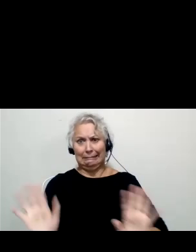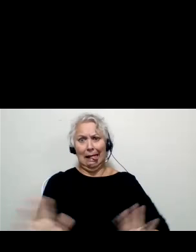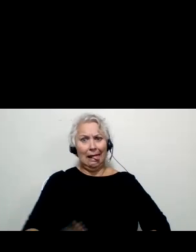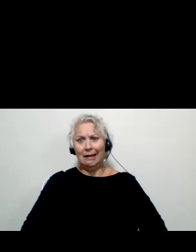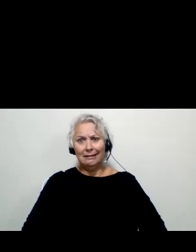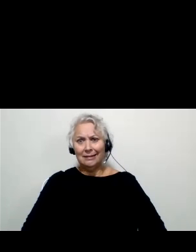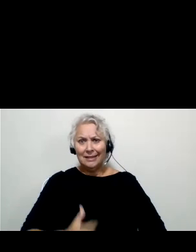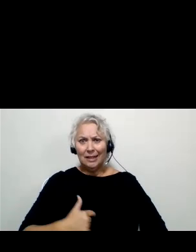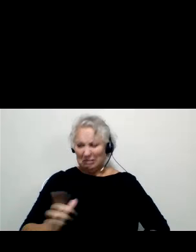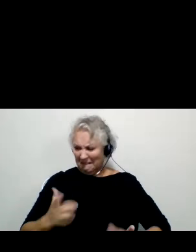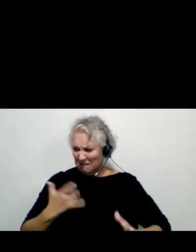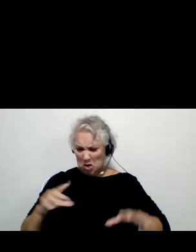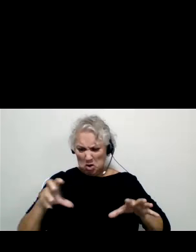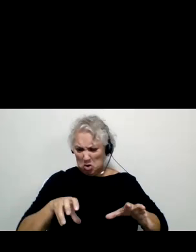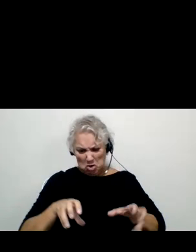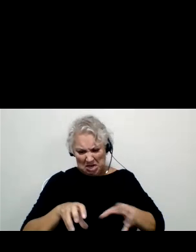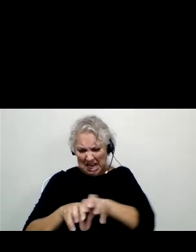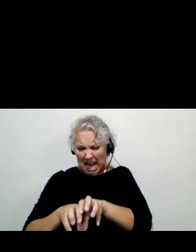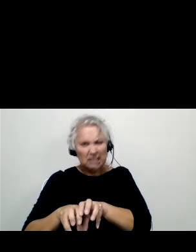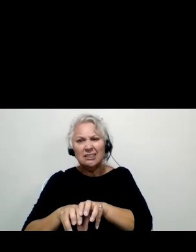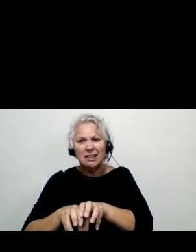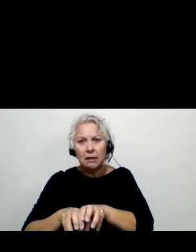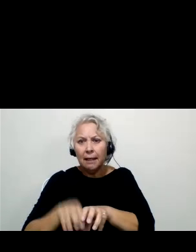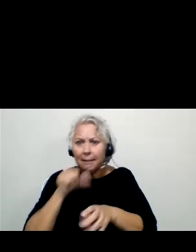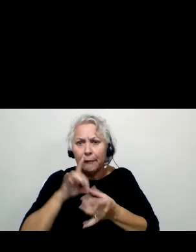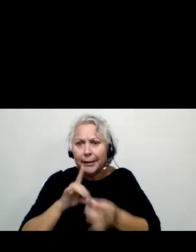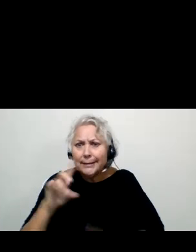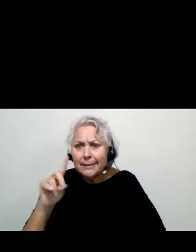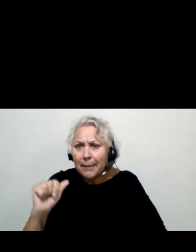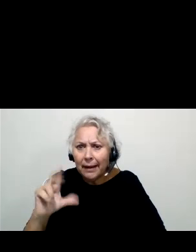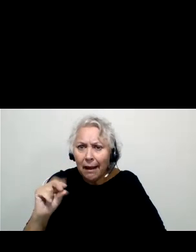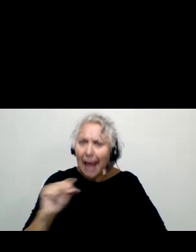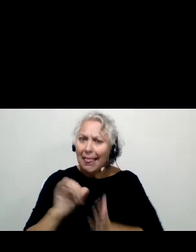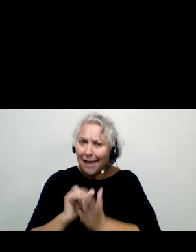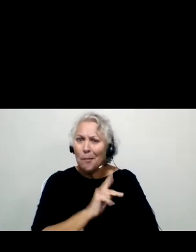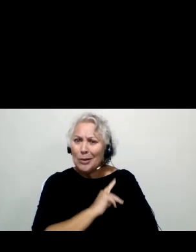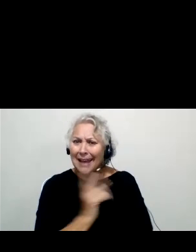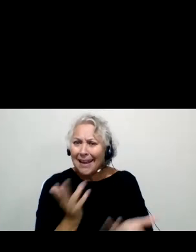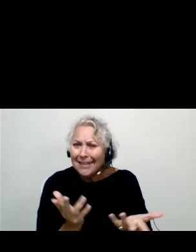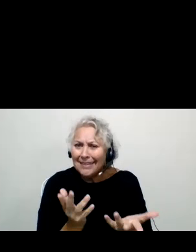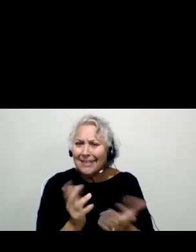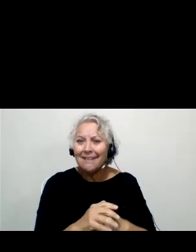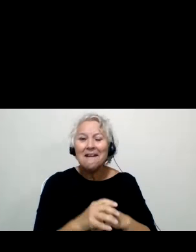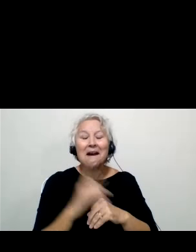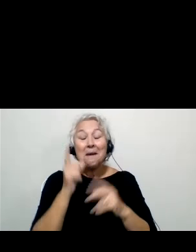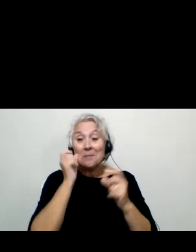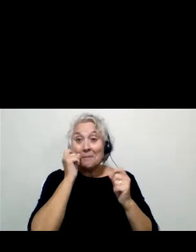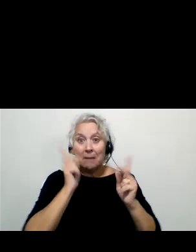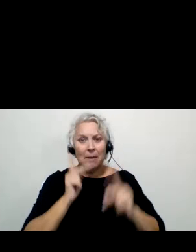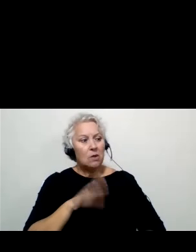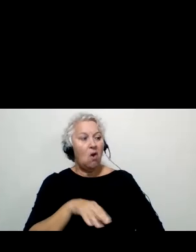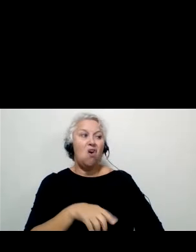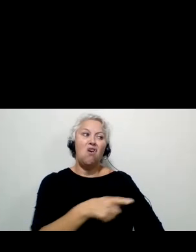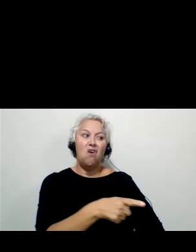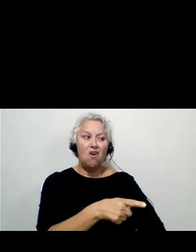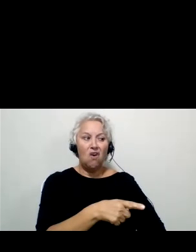eat with their food touching? That has nothing to do with disabilities and everything to do with personalities. And so I'm always amazed when people say, oh,